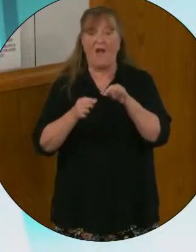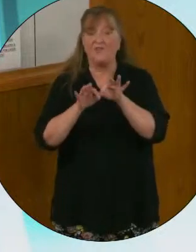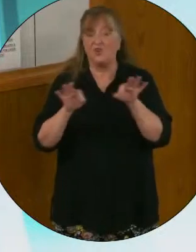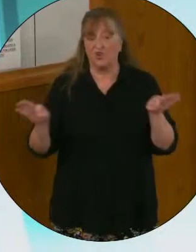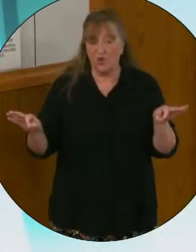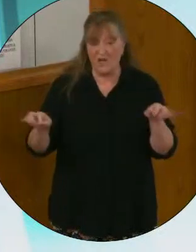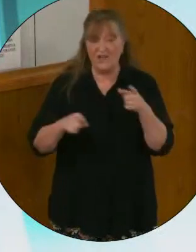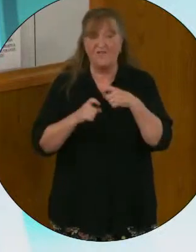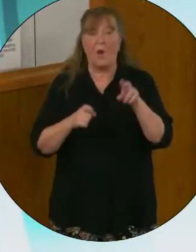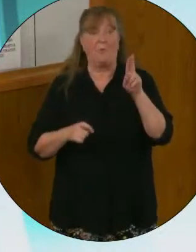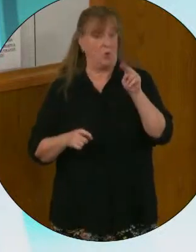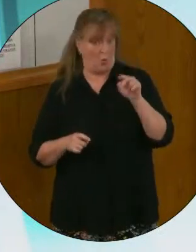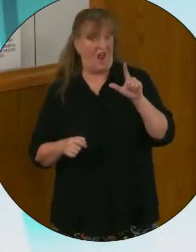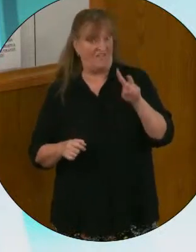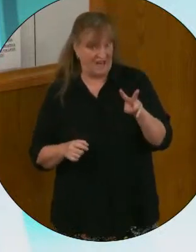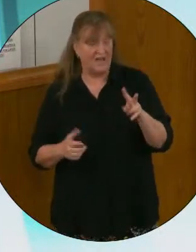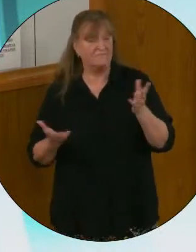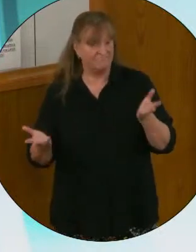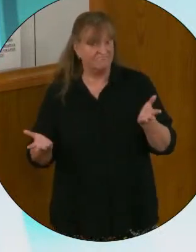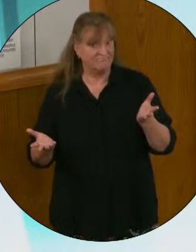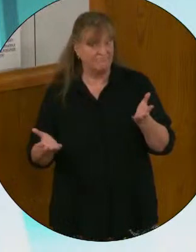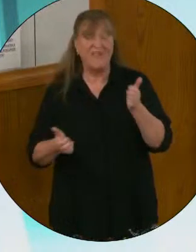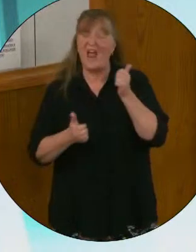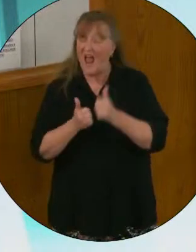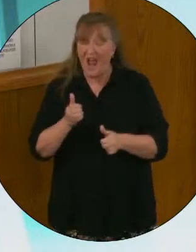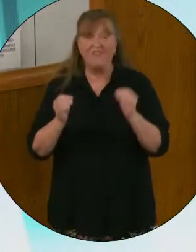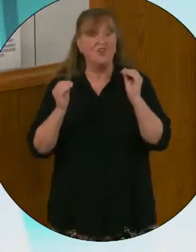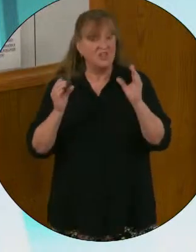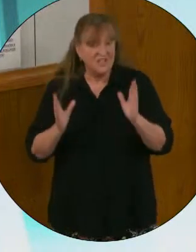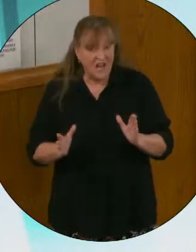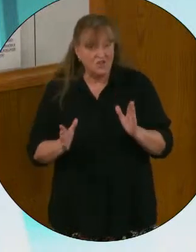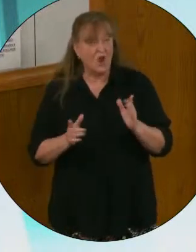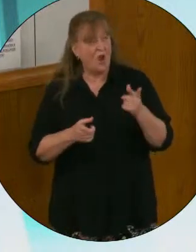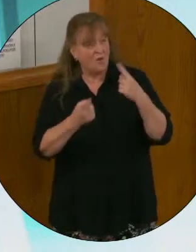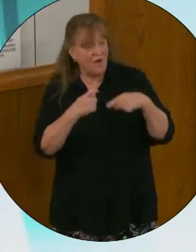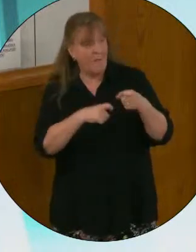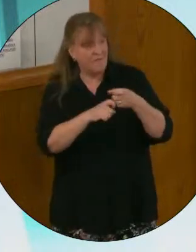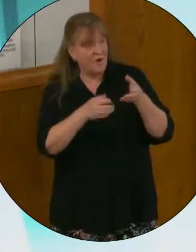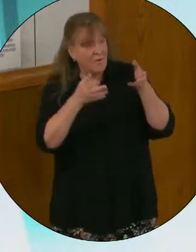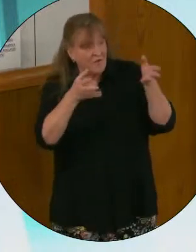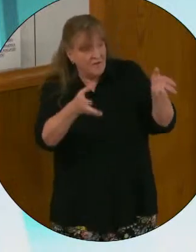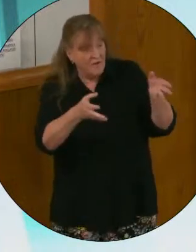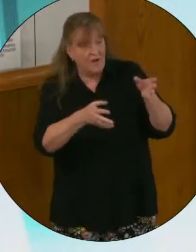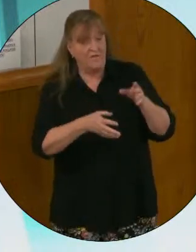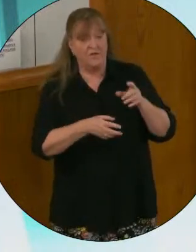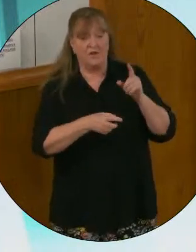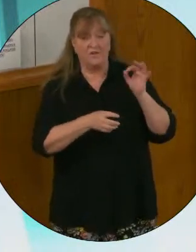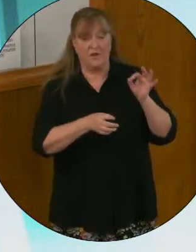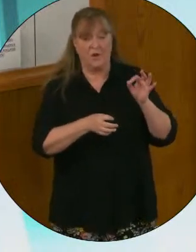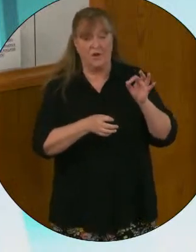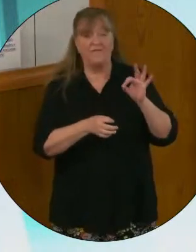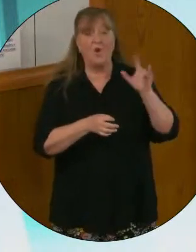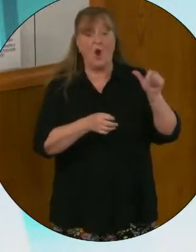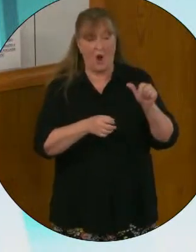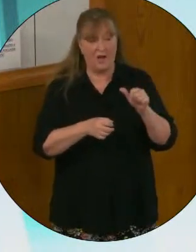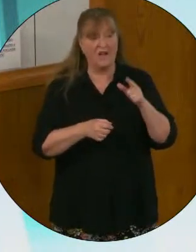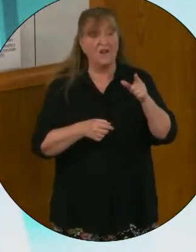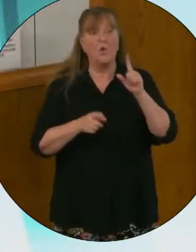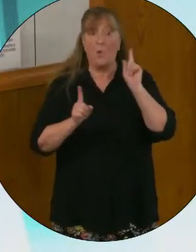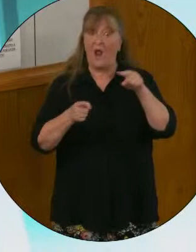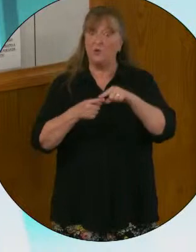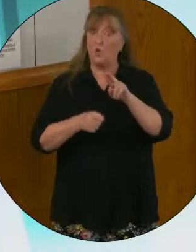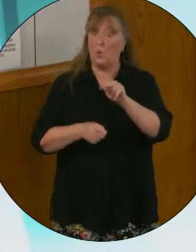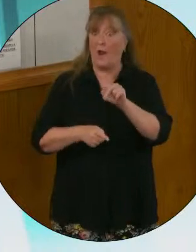from UNLV? Every teacher that came from Florida that definitely shouldn't have went to UNLV went